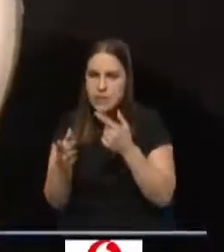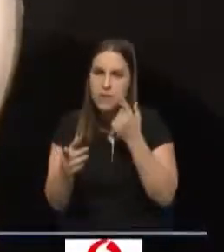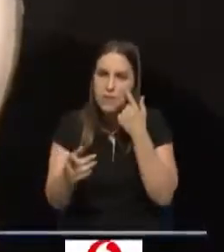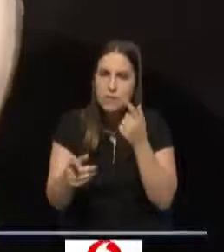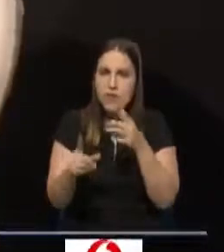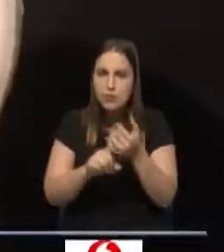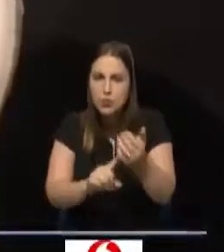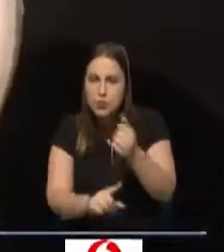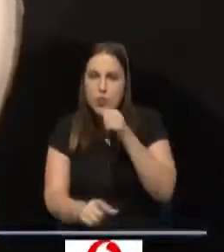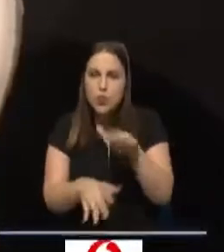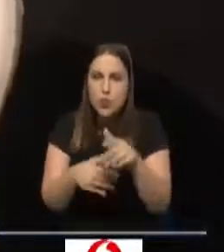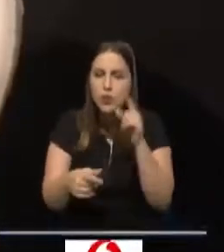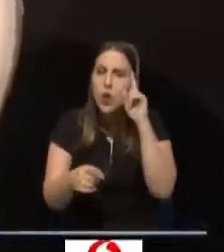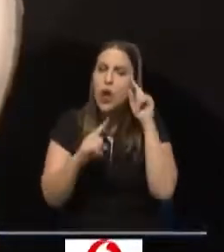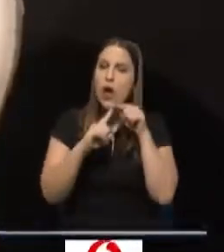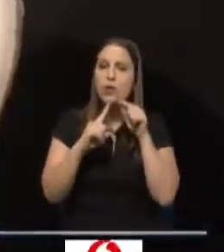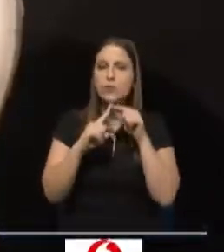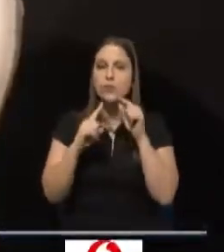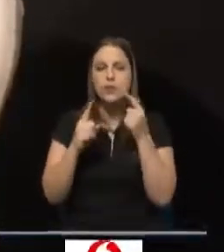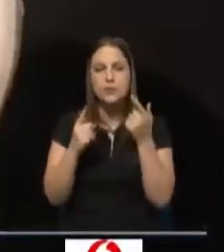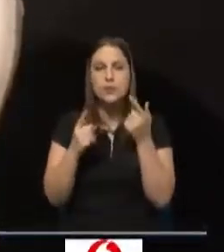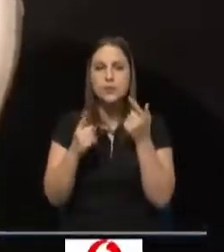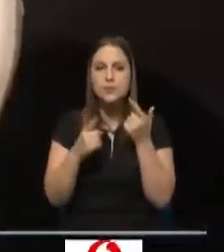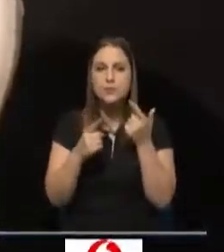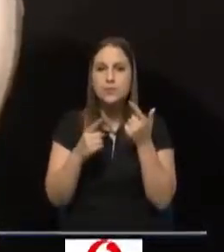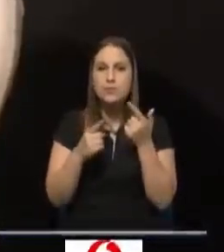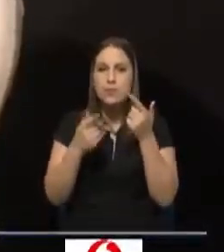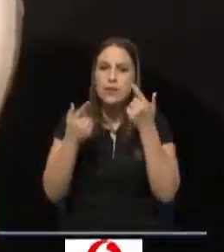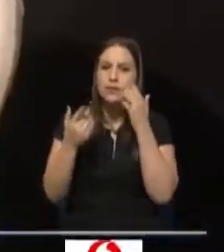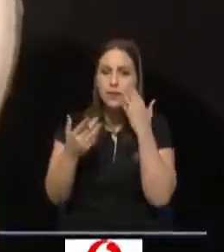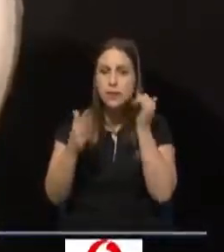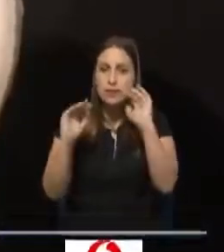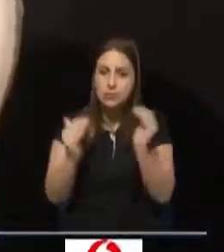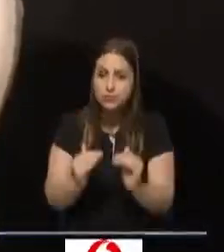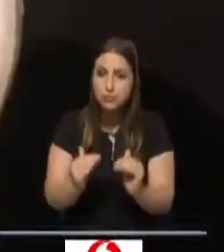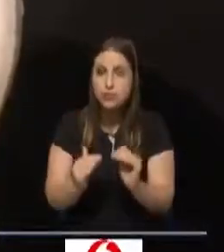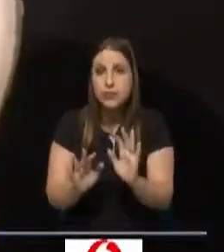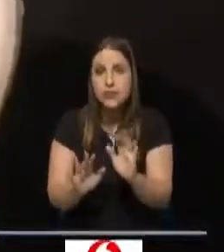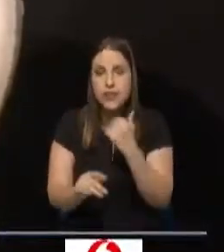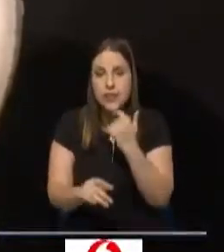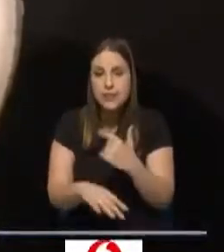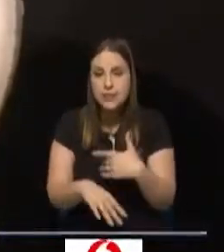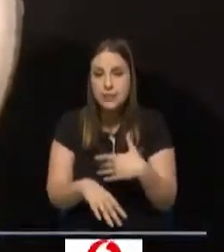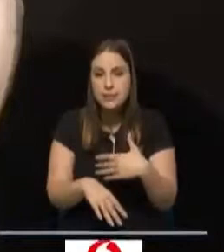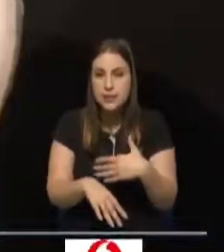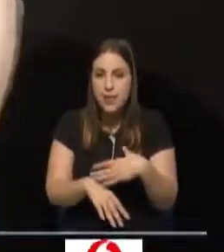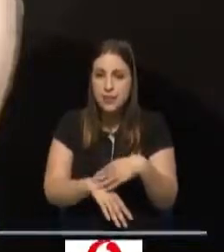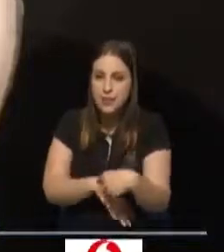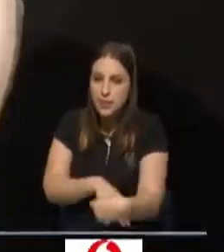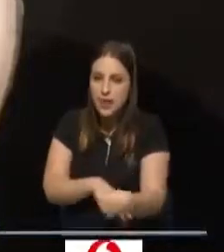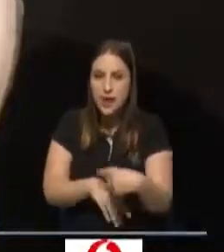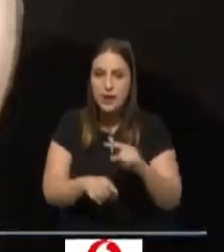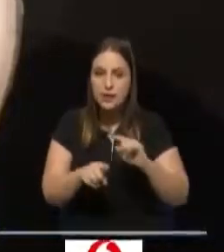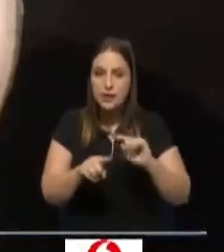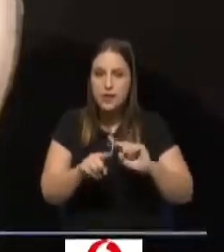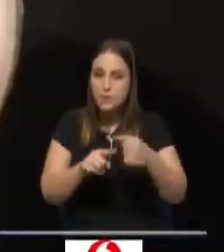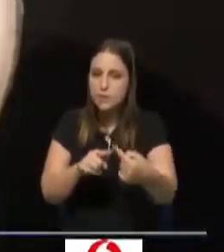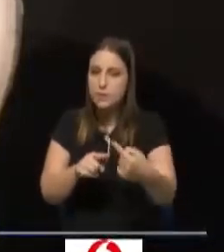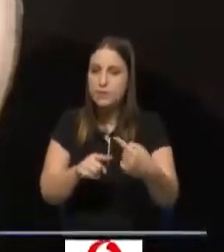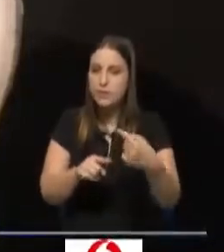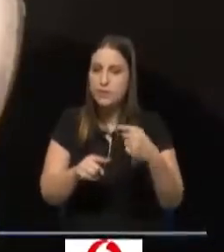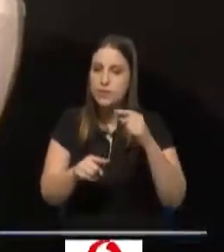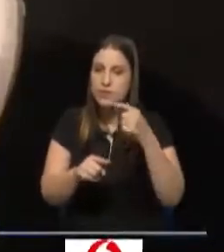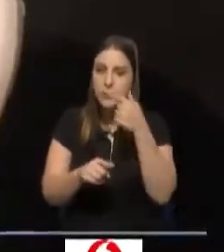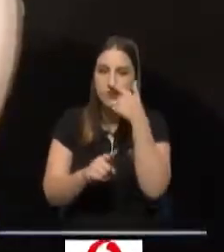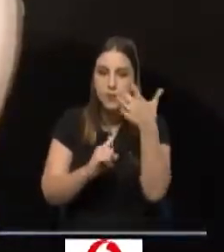constantly seeking efficiencies to try to minimize the effects, the negative